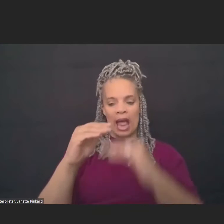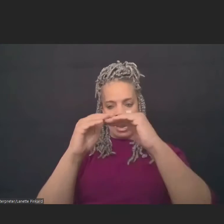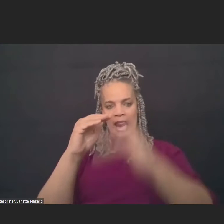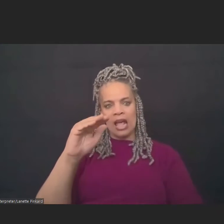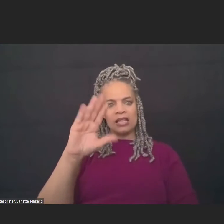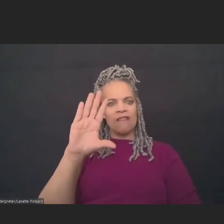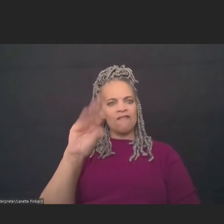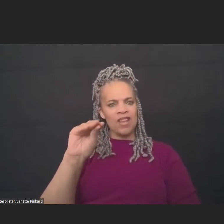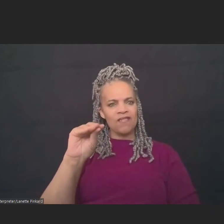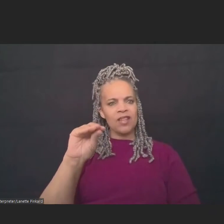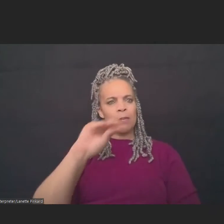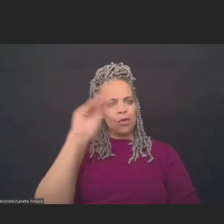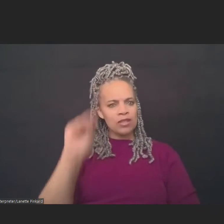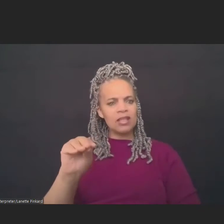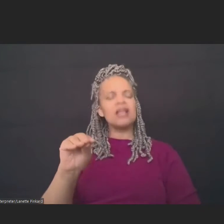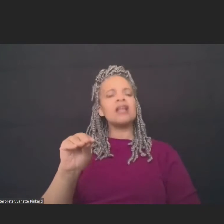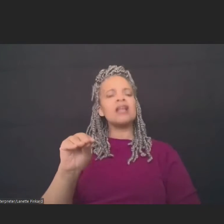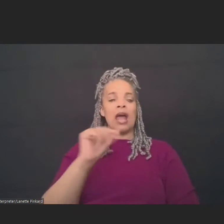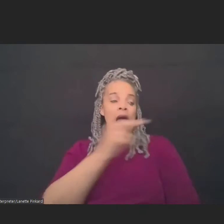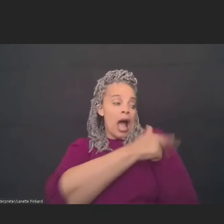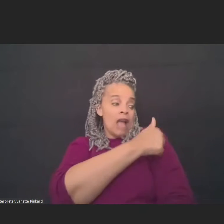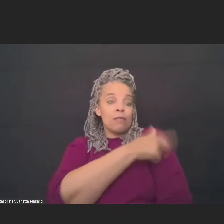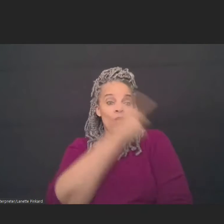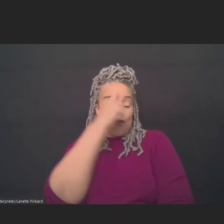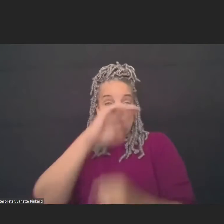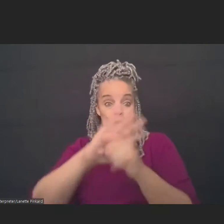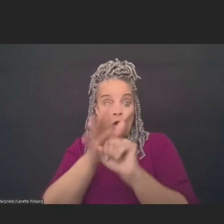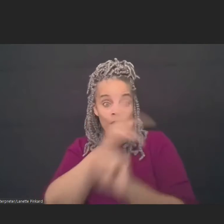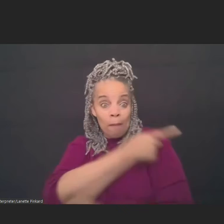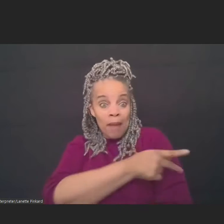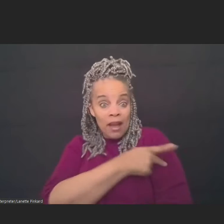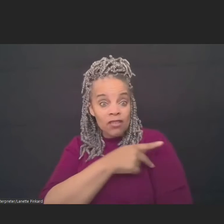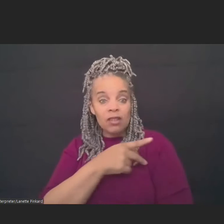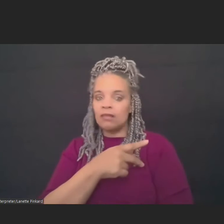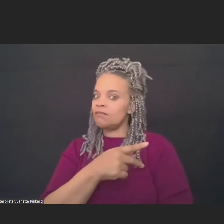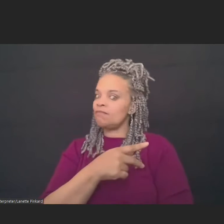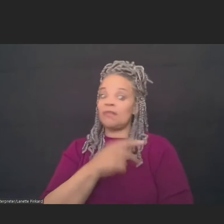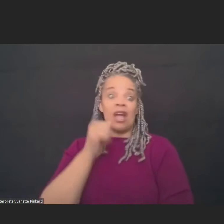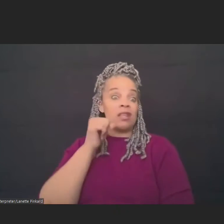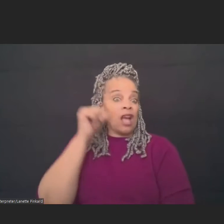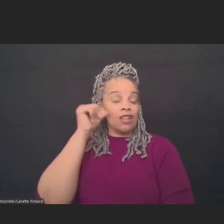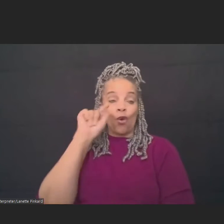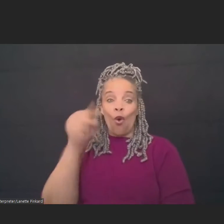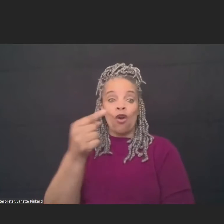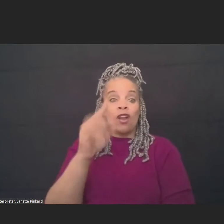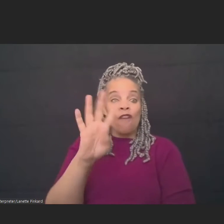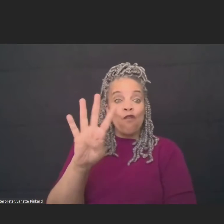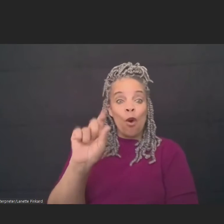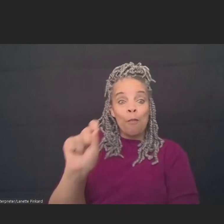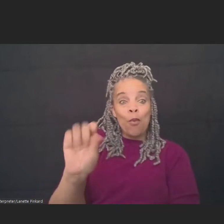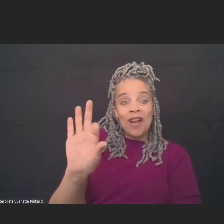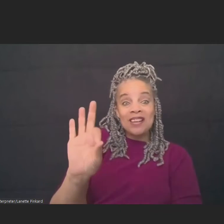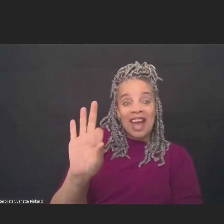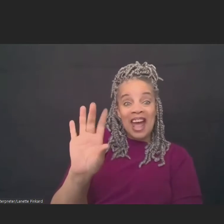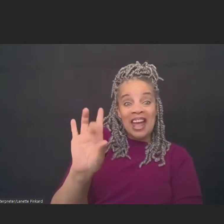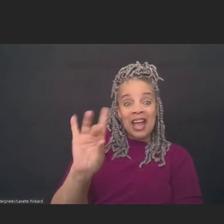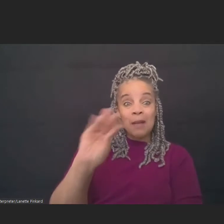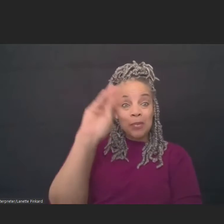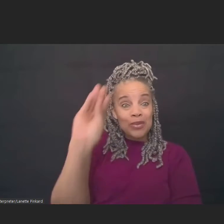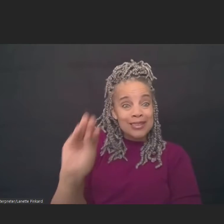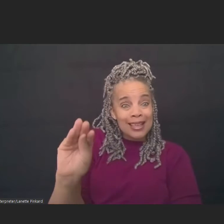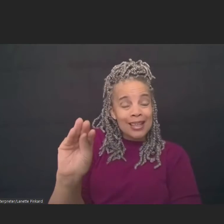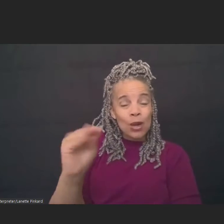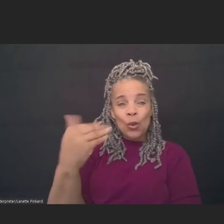as Catherine said, and our hospitalization for COVID patients yesterday was only 4.98%. That